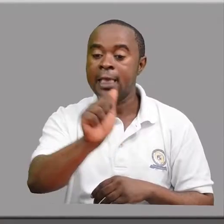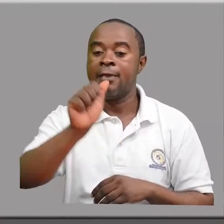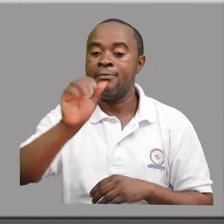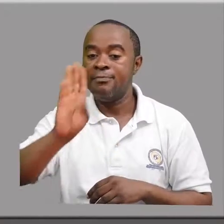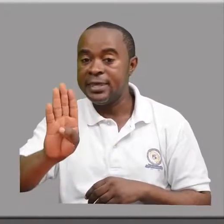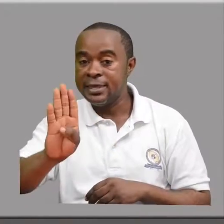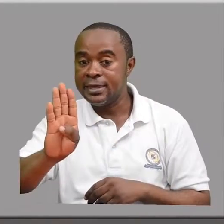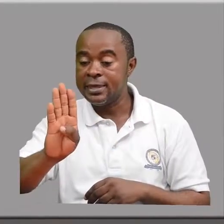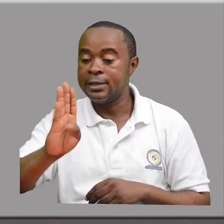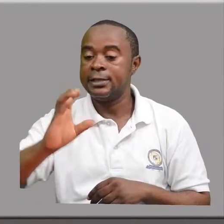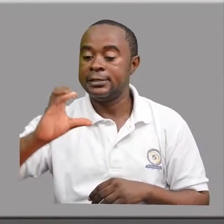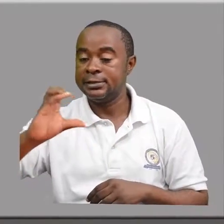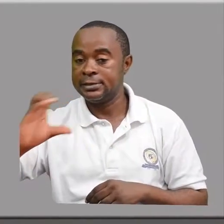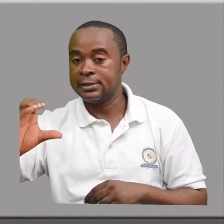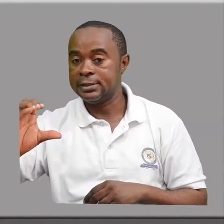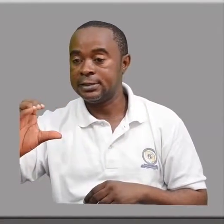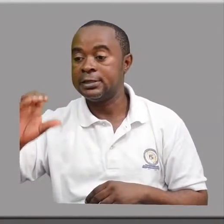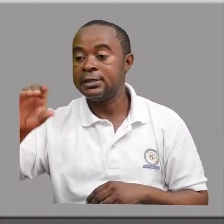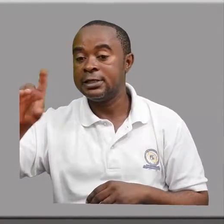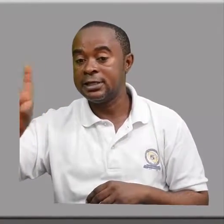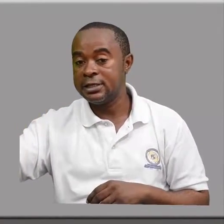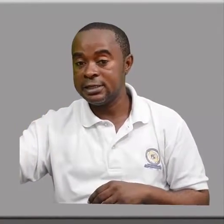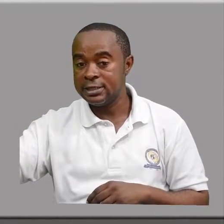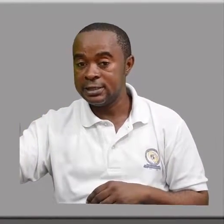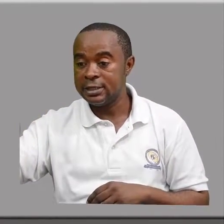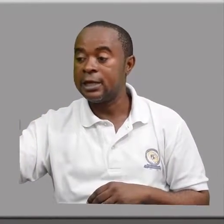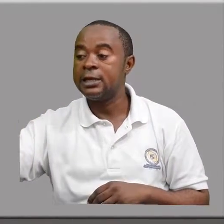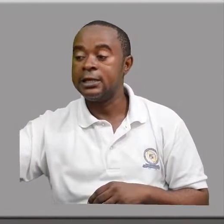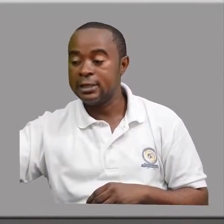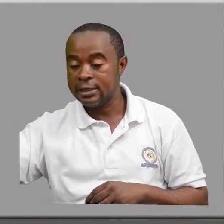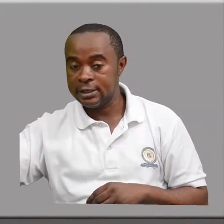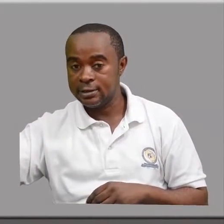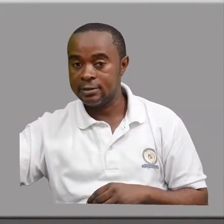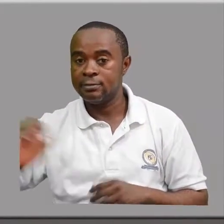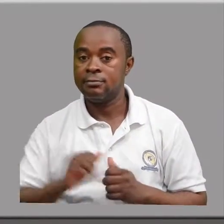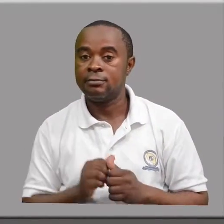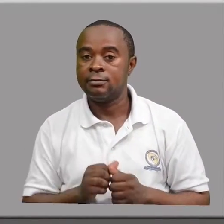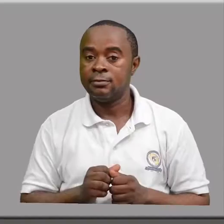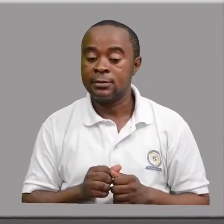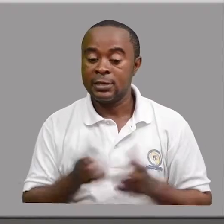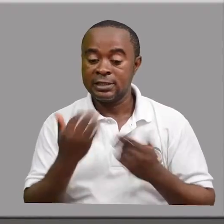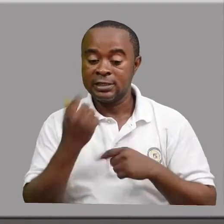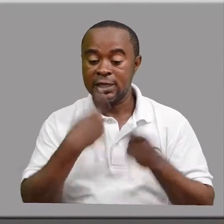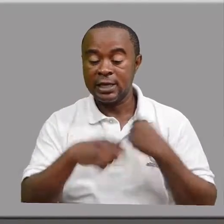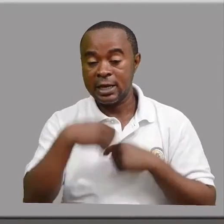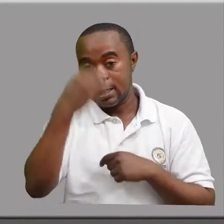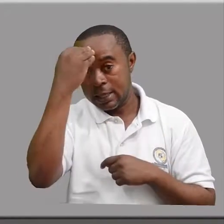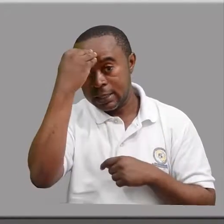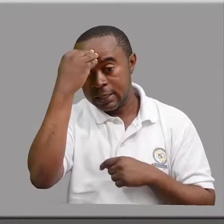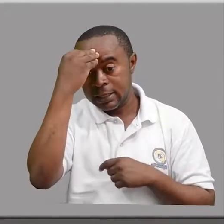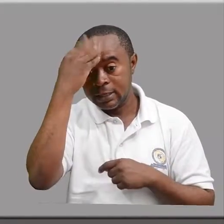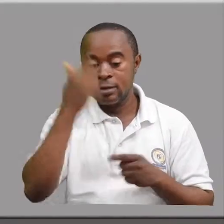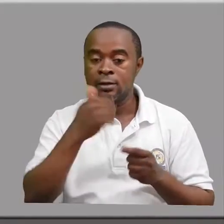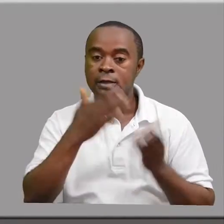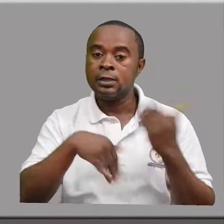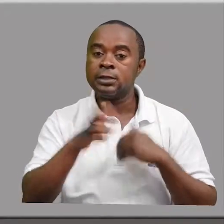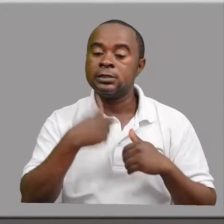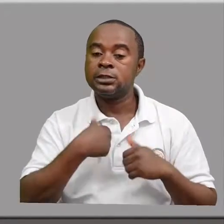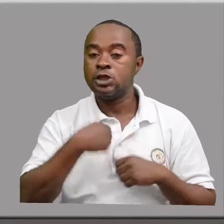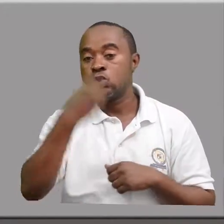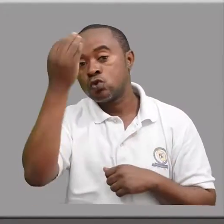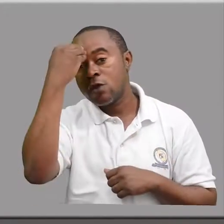we have class B, we have class C, we have class D, and E. But for this course, we are going to start